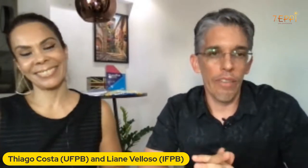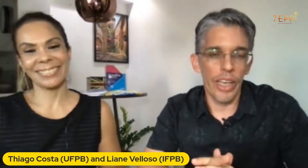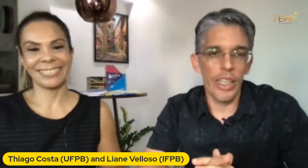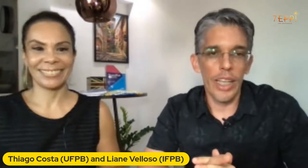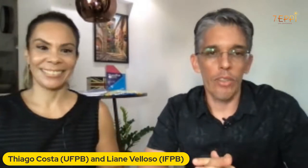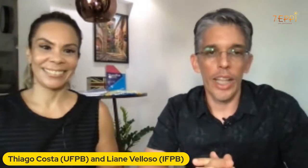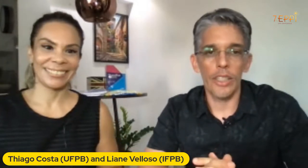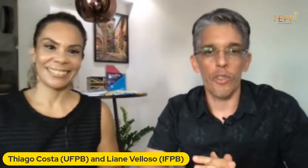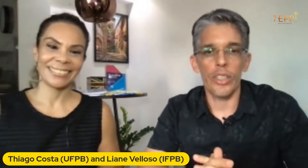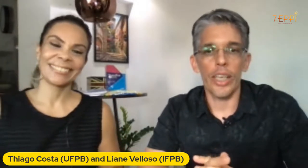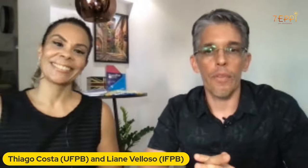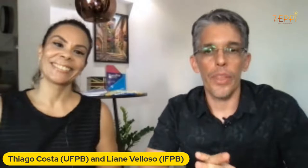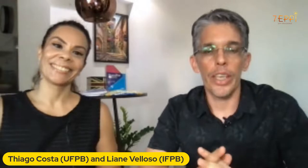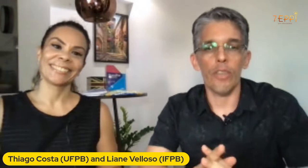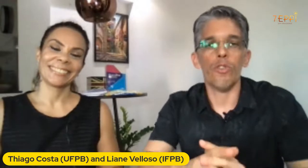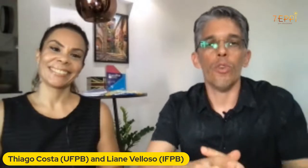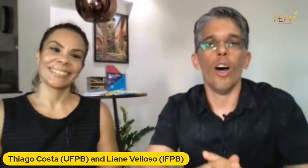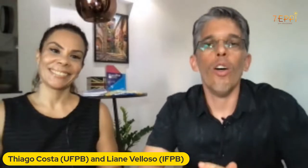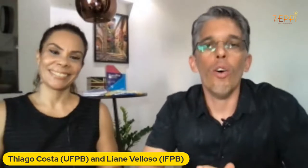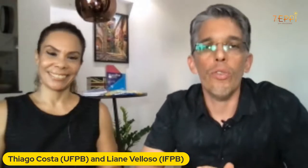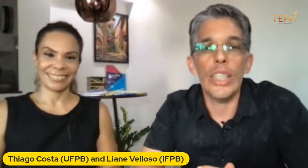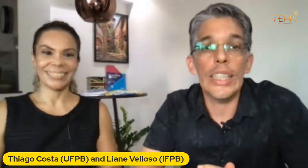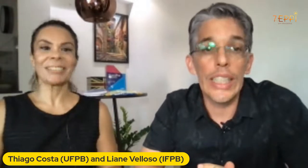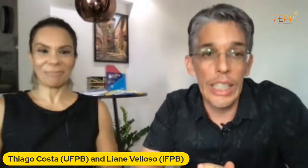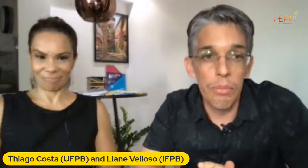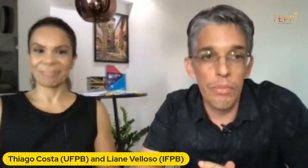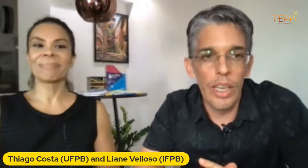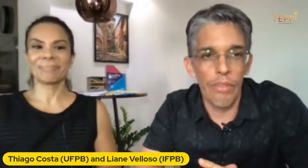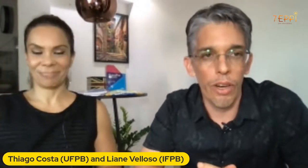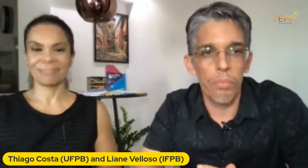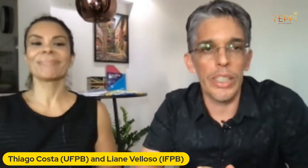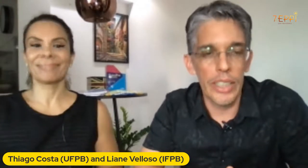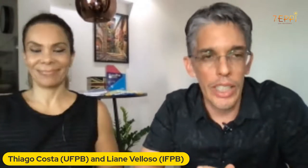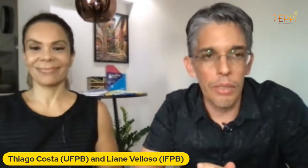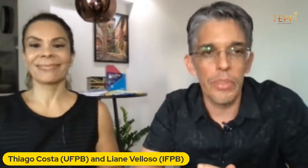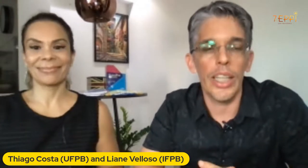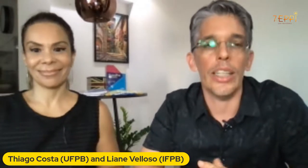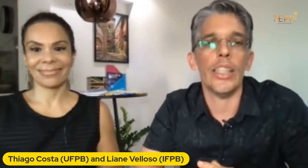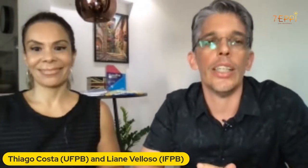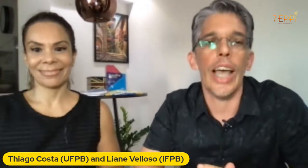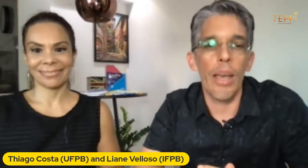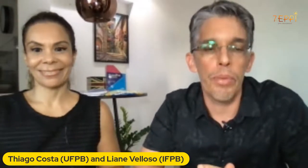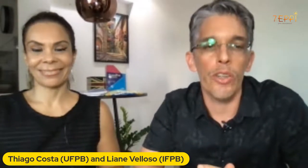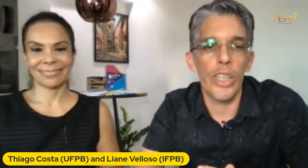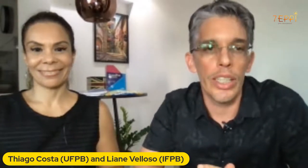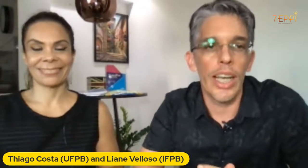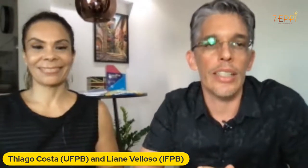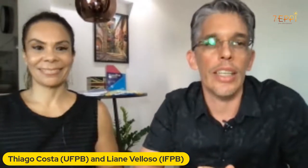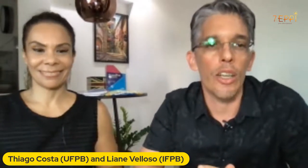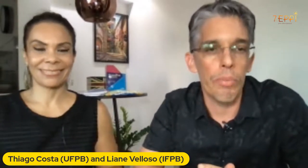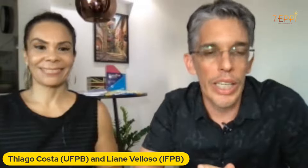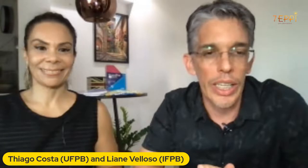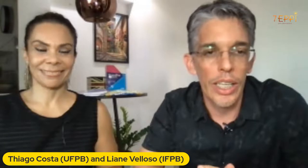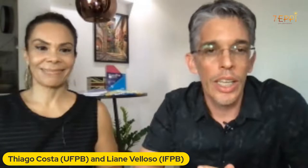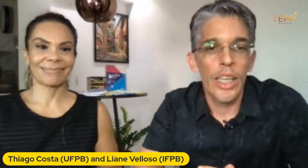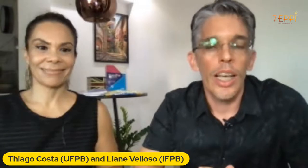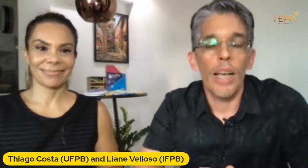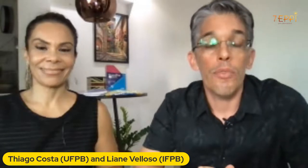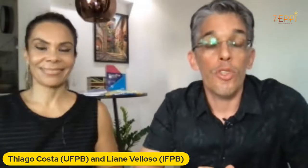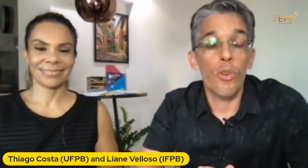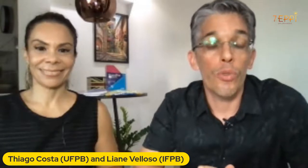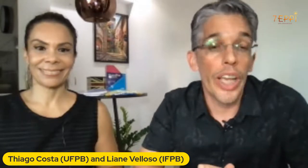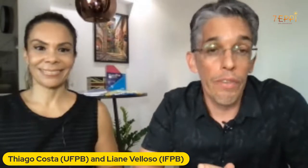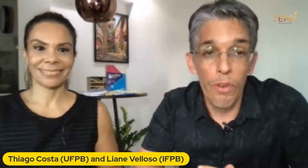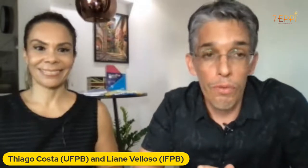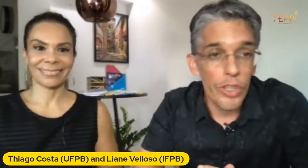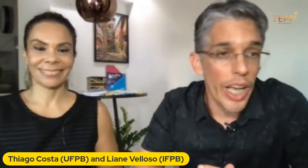our event, I would like to say thank you to all the team, EFOPLI team, and the EPPI organizing committee. I'm